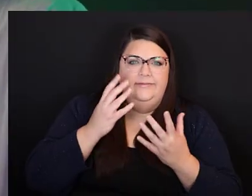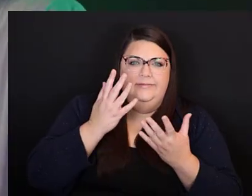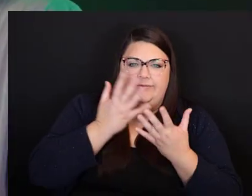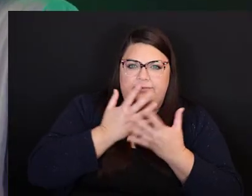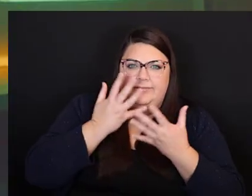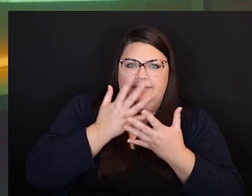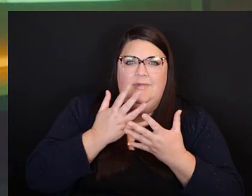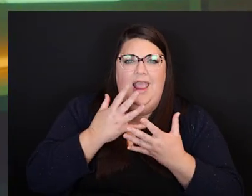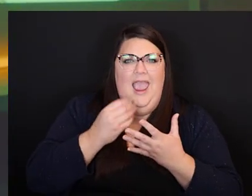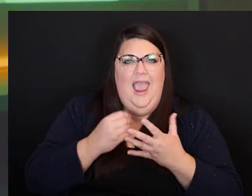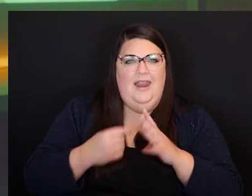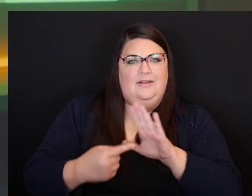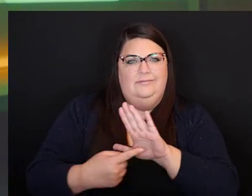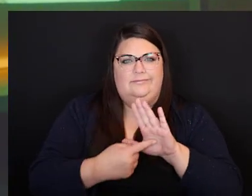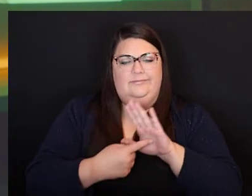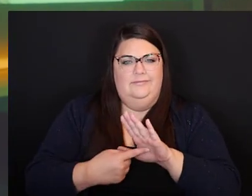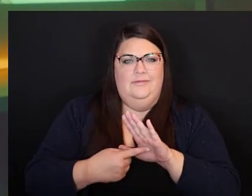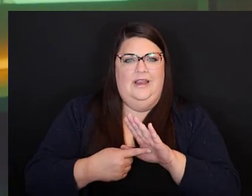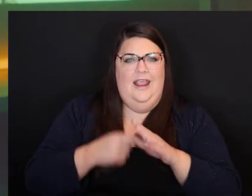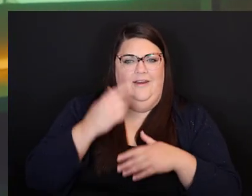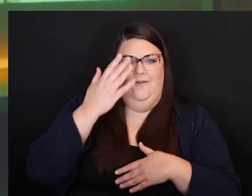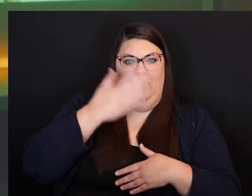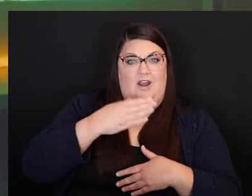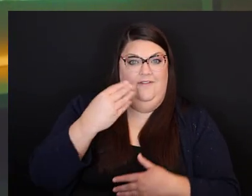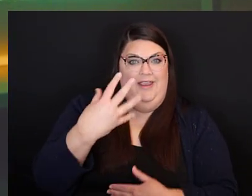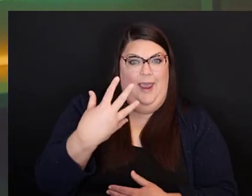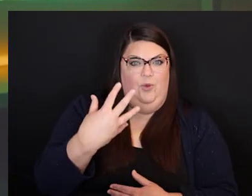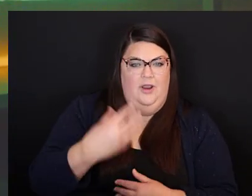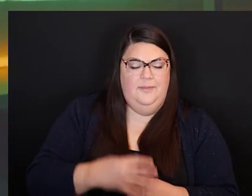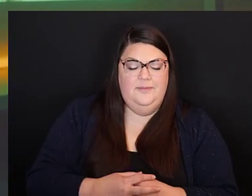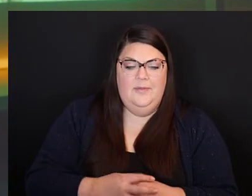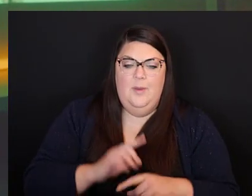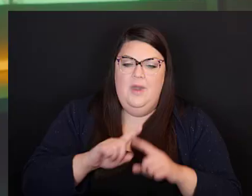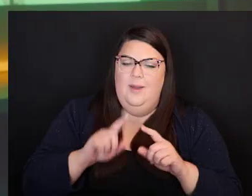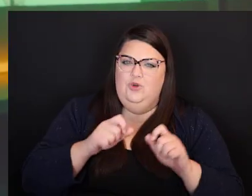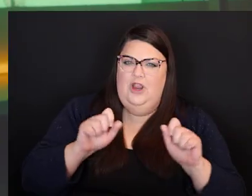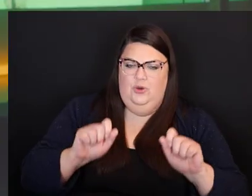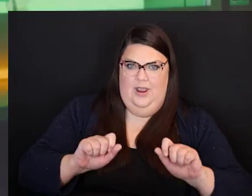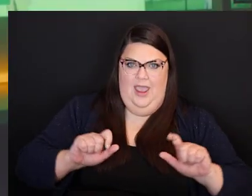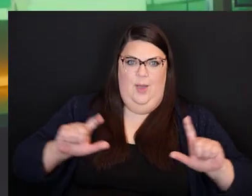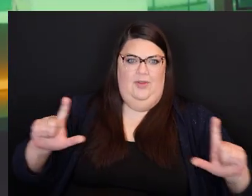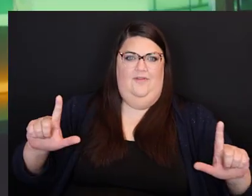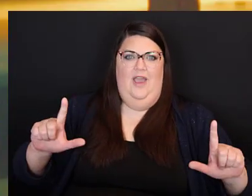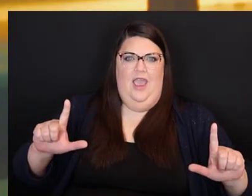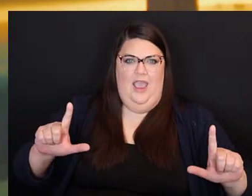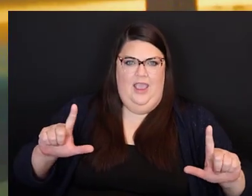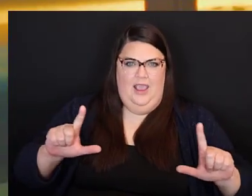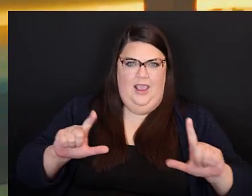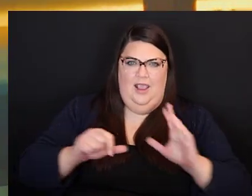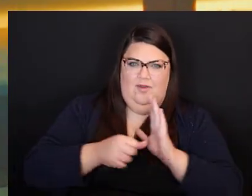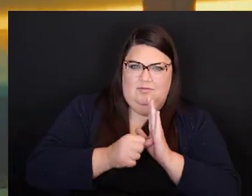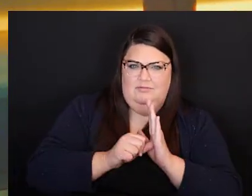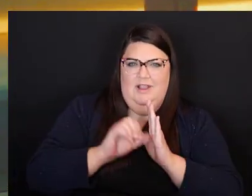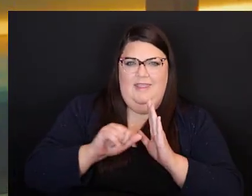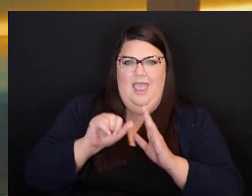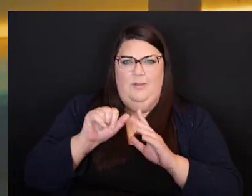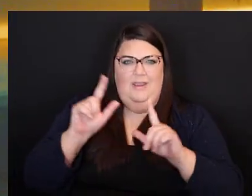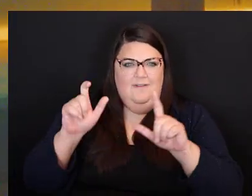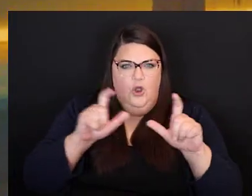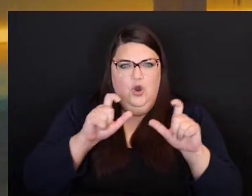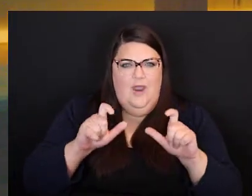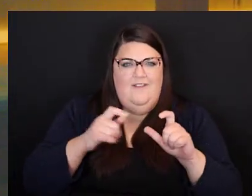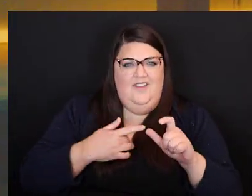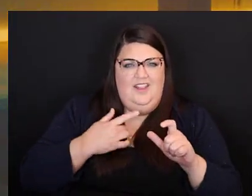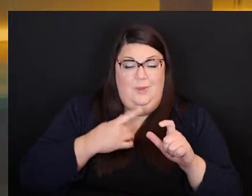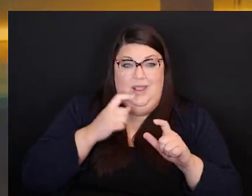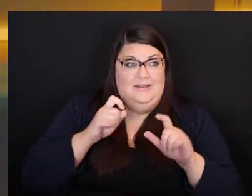person when in front of the camera. But I'm really trying to kind of amplify and blow up that being photographed feeling, because